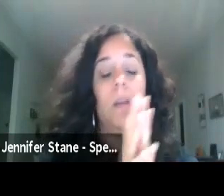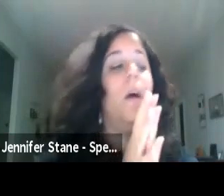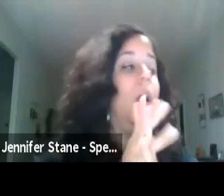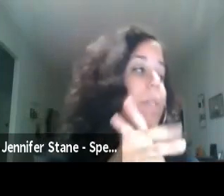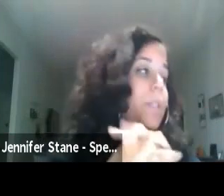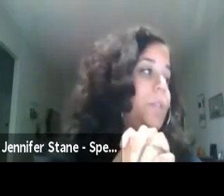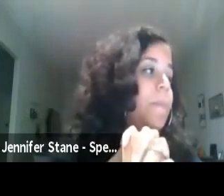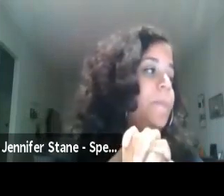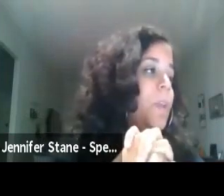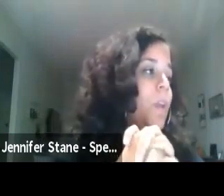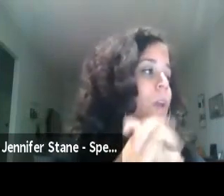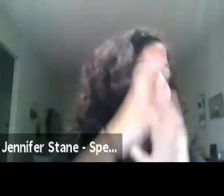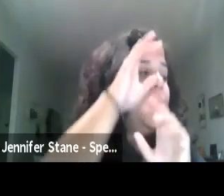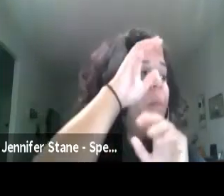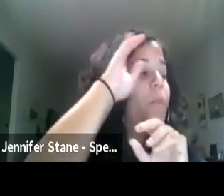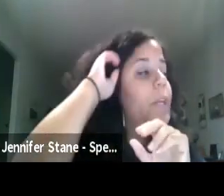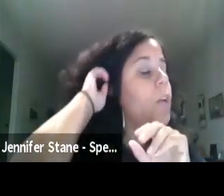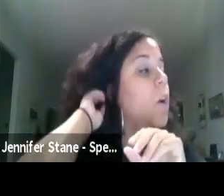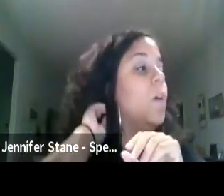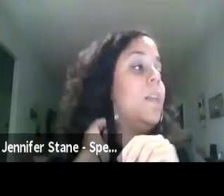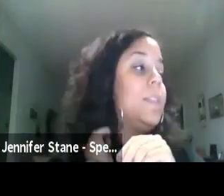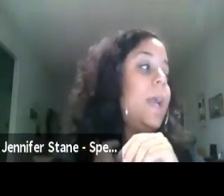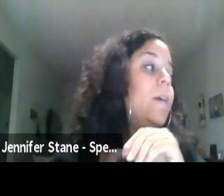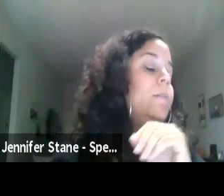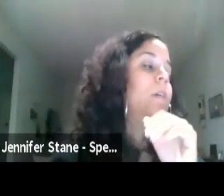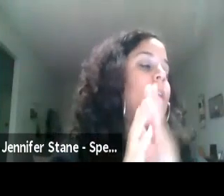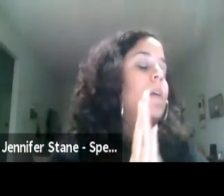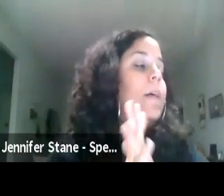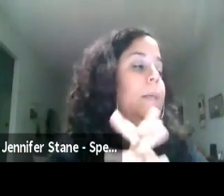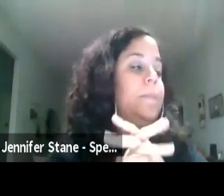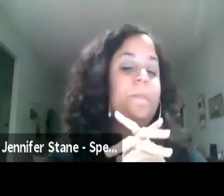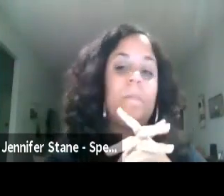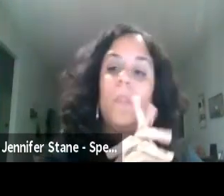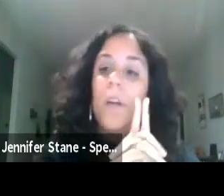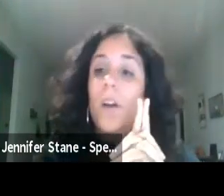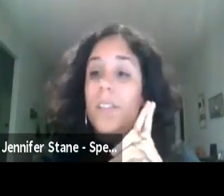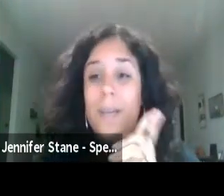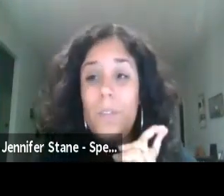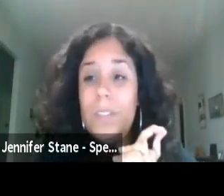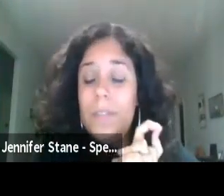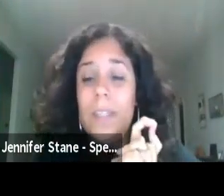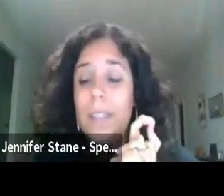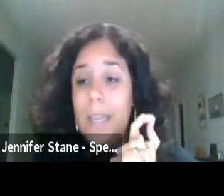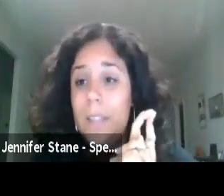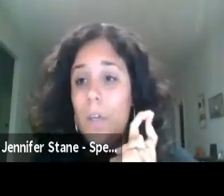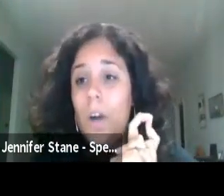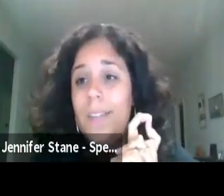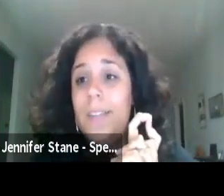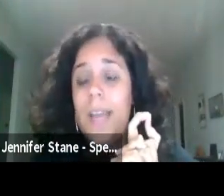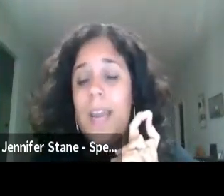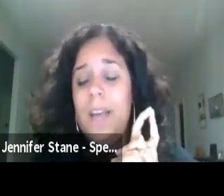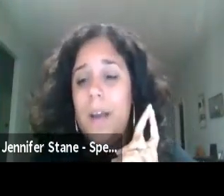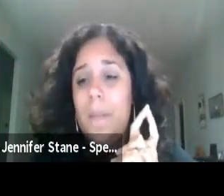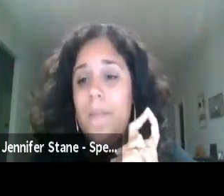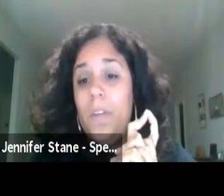sedated dentistry. Free or low cost care. There are several different clinics across